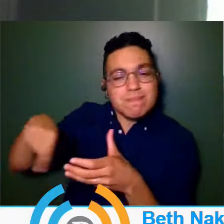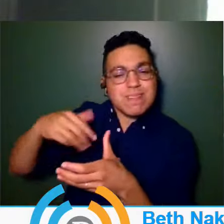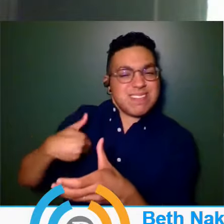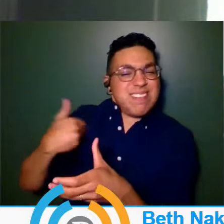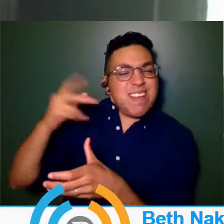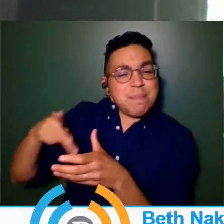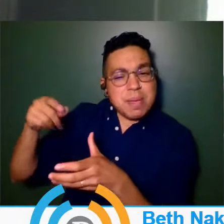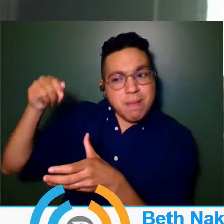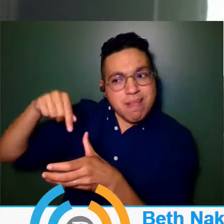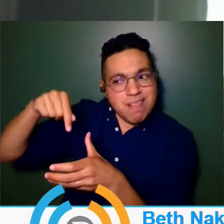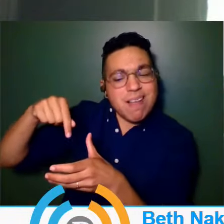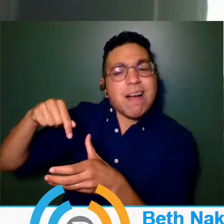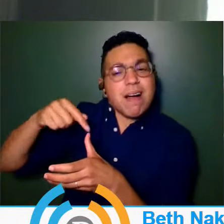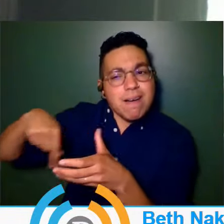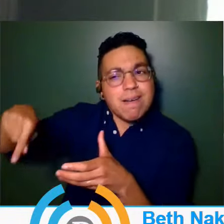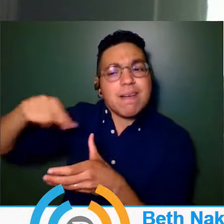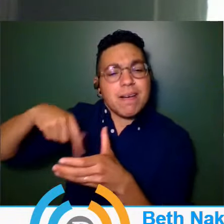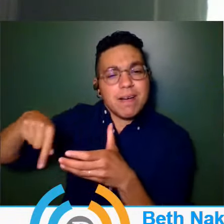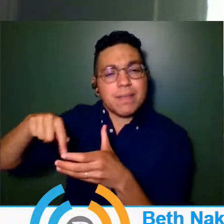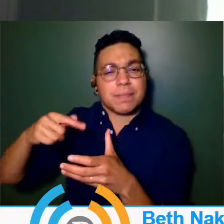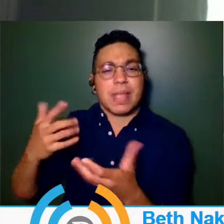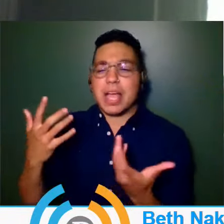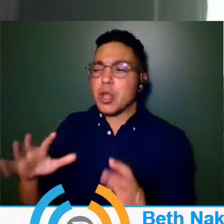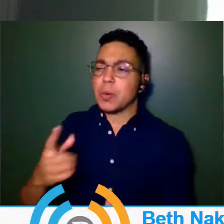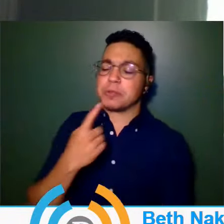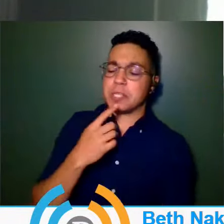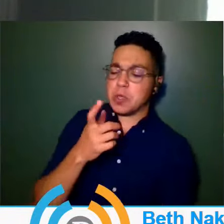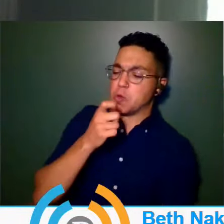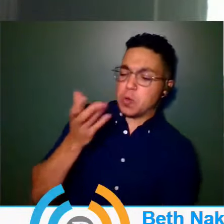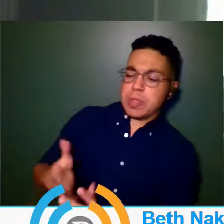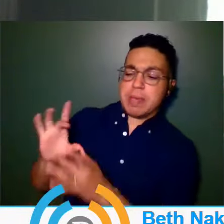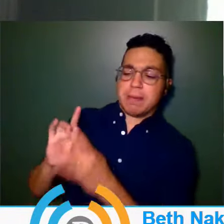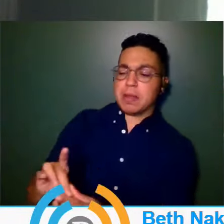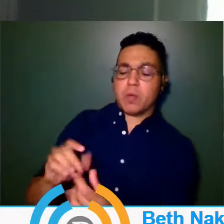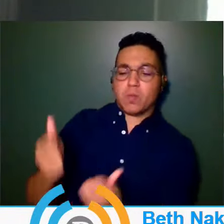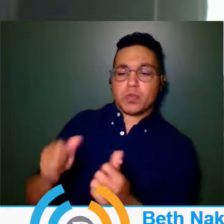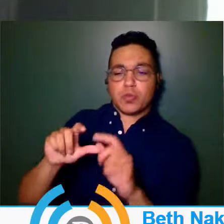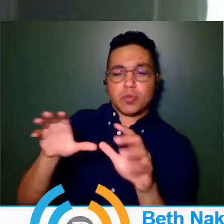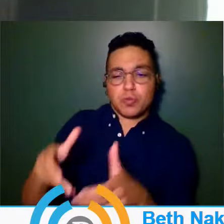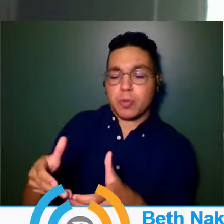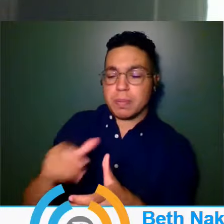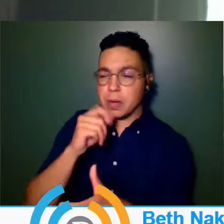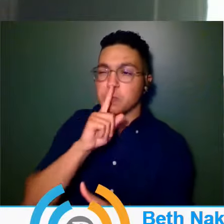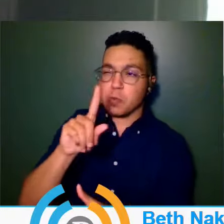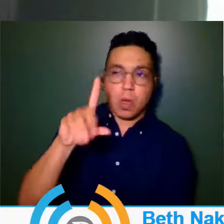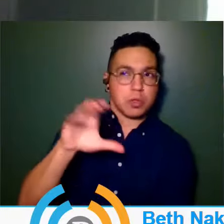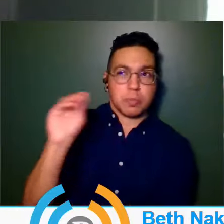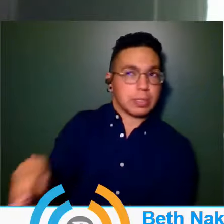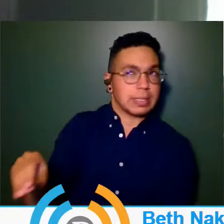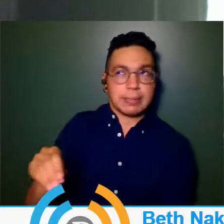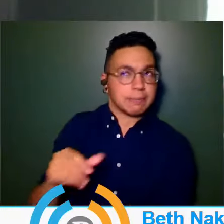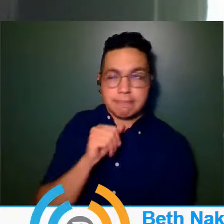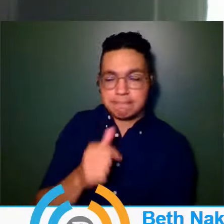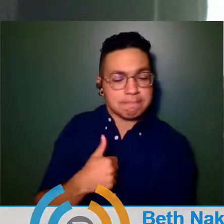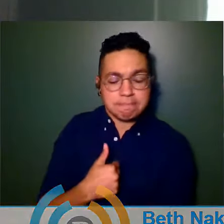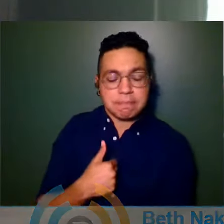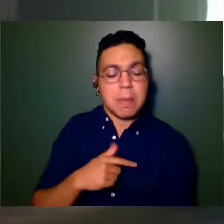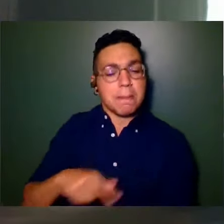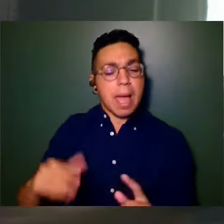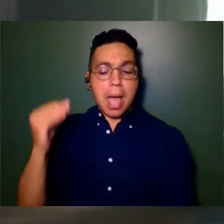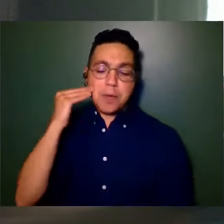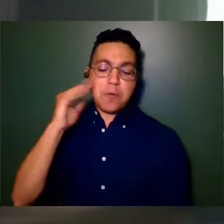and I don't want to say who they're connected to, because I would not be 100% sure about that right now, but they're familiar to me.